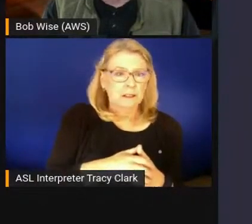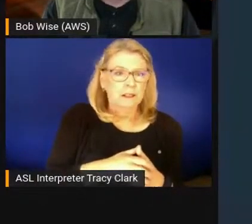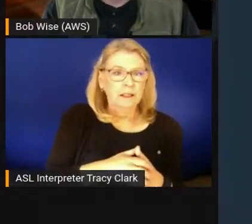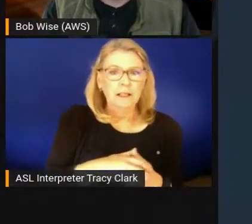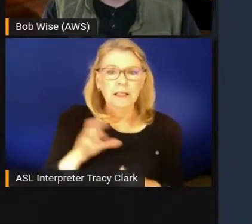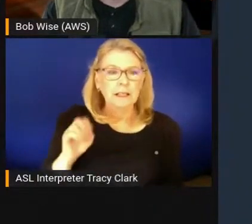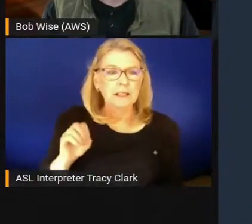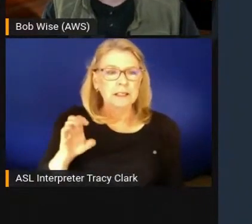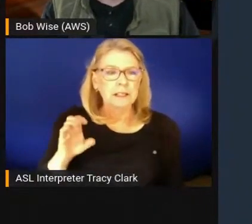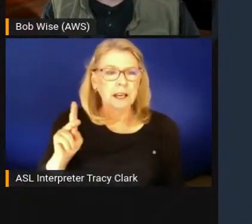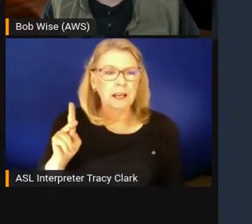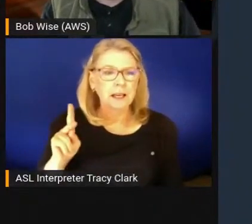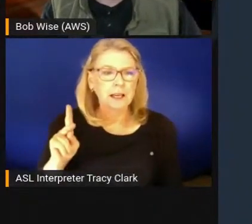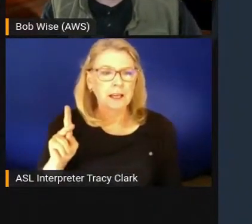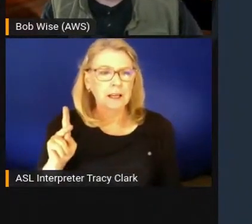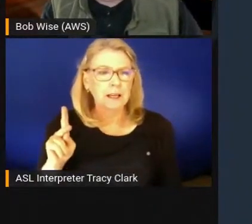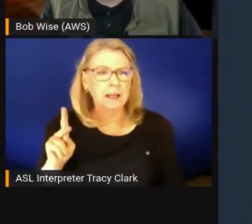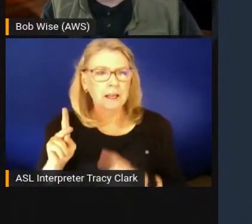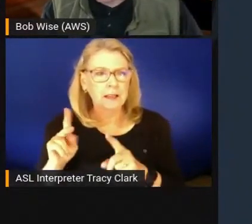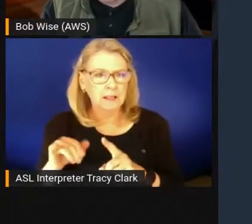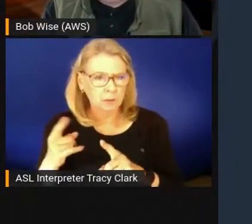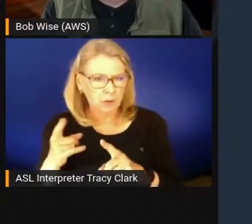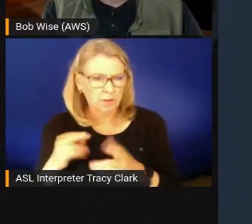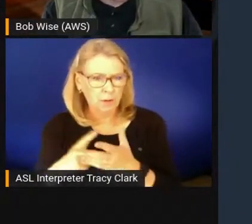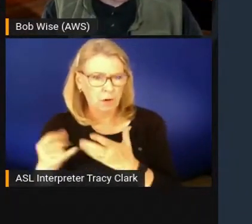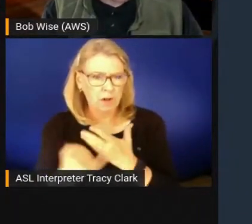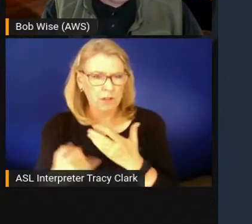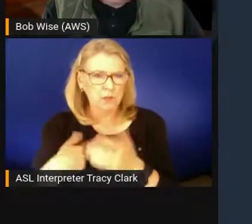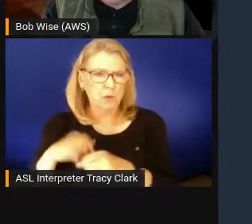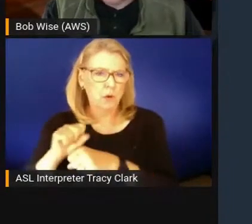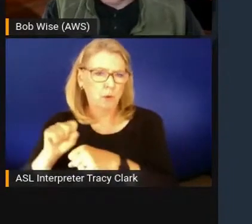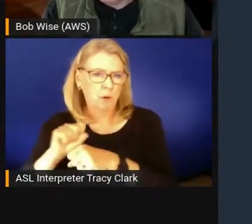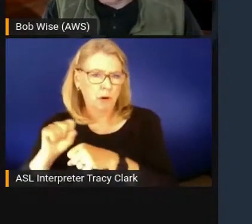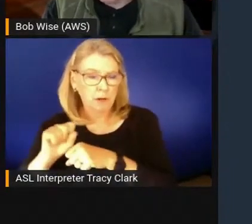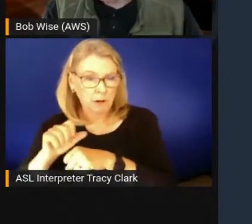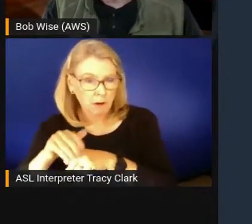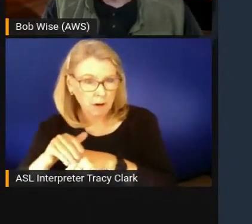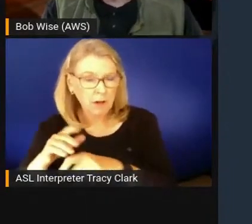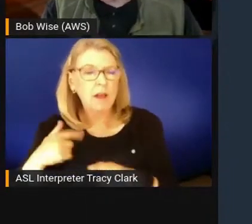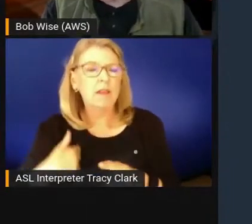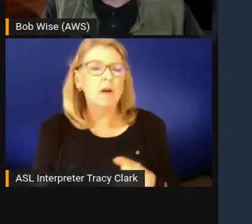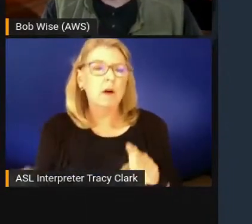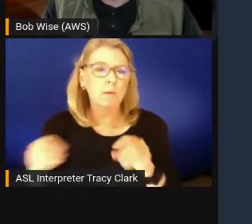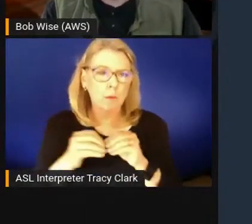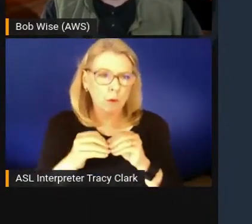ACK is one of the projects that we work on. There are more.